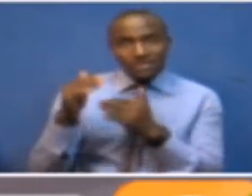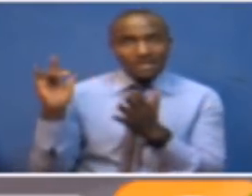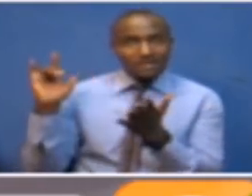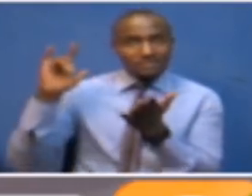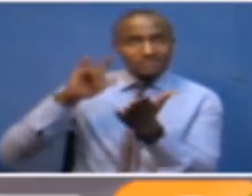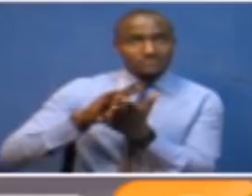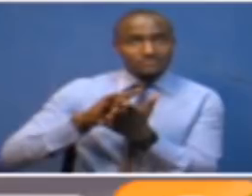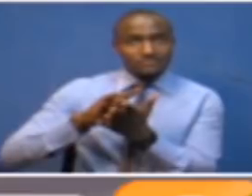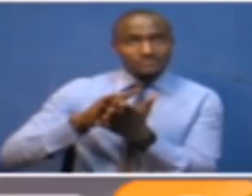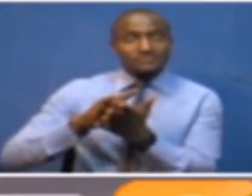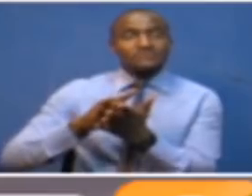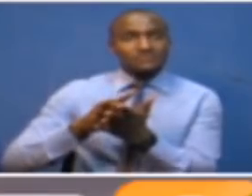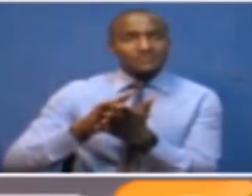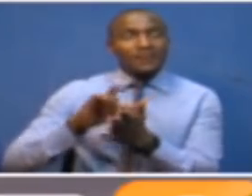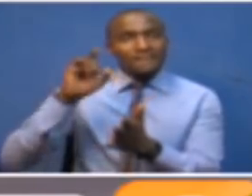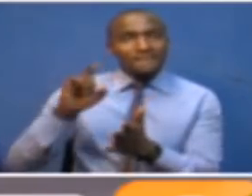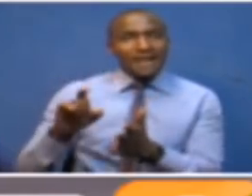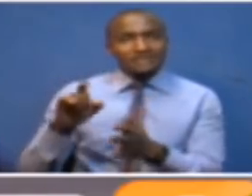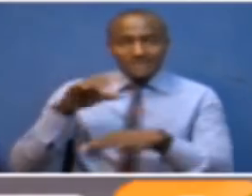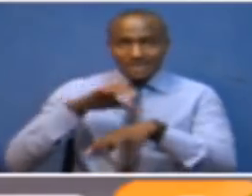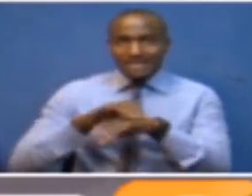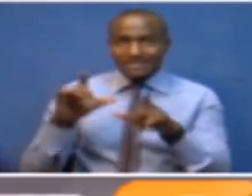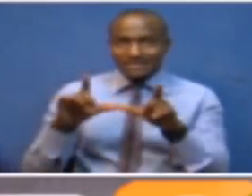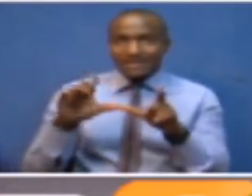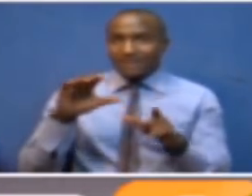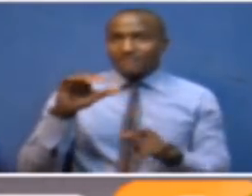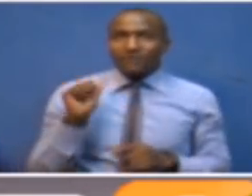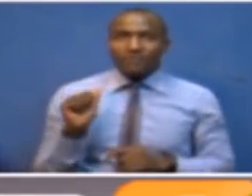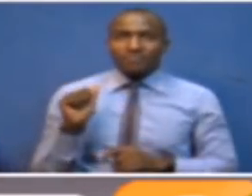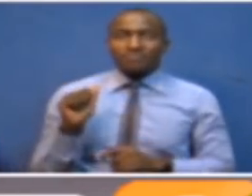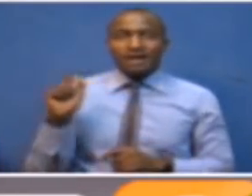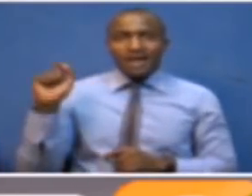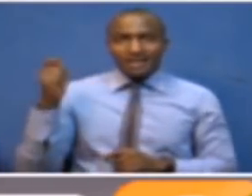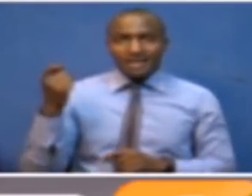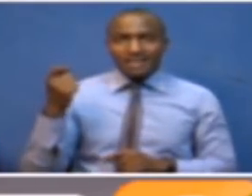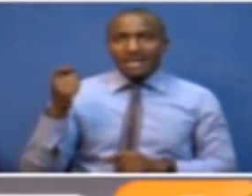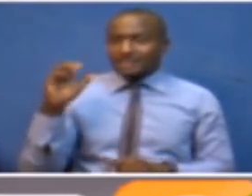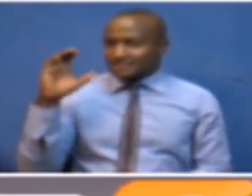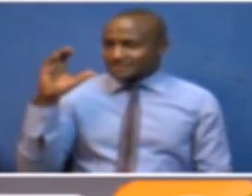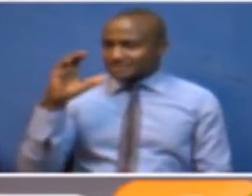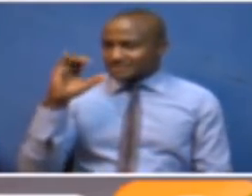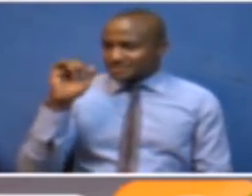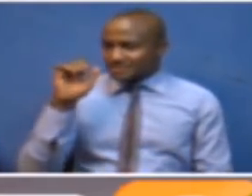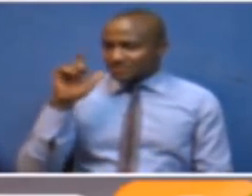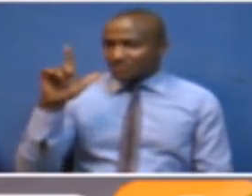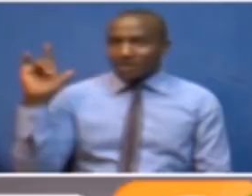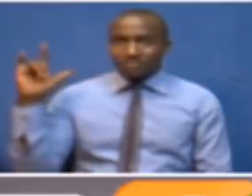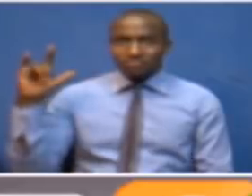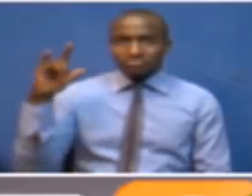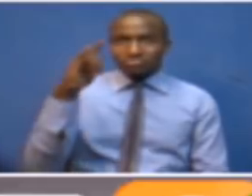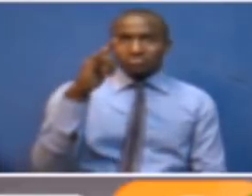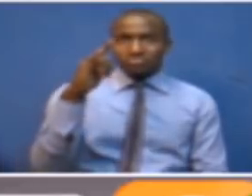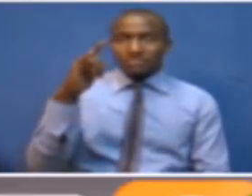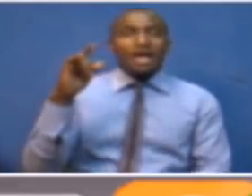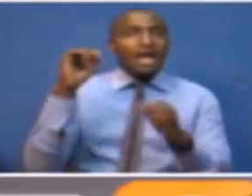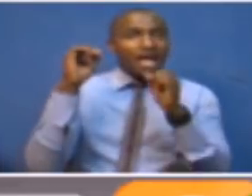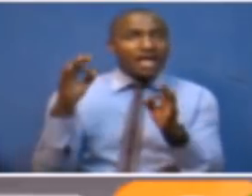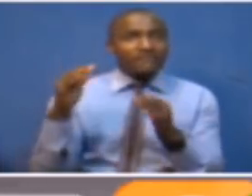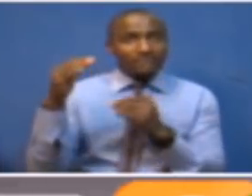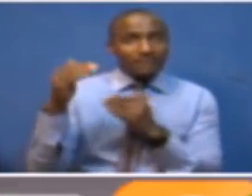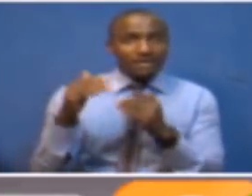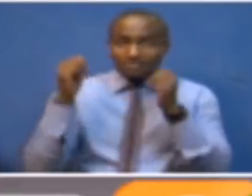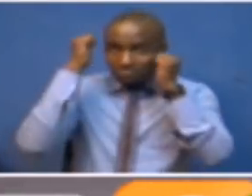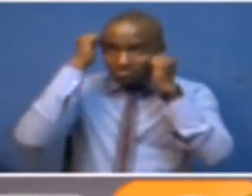so you might be in the flight path, you might also need to get something from the Kenya Civil Aviation. And by the way, if you are near a